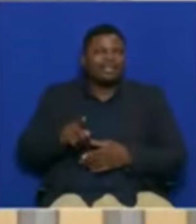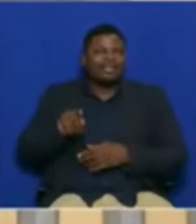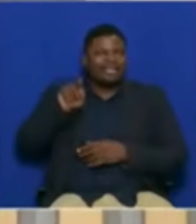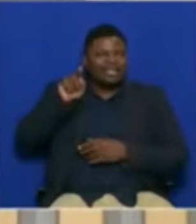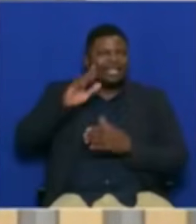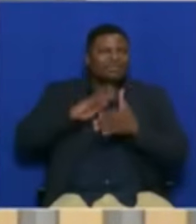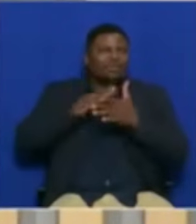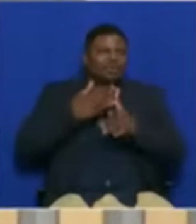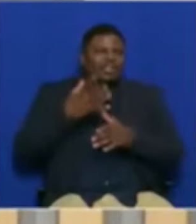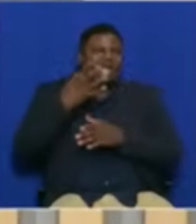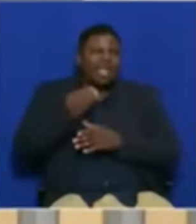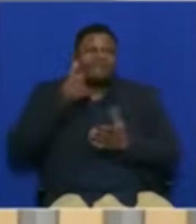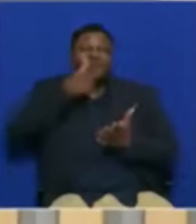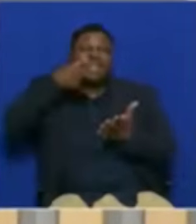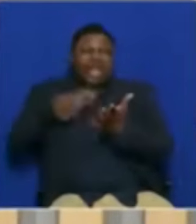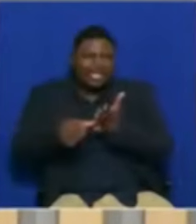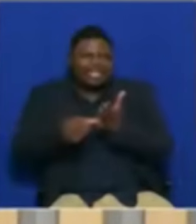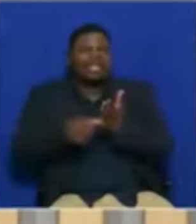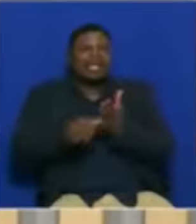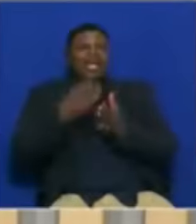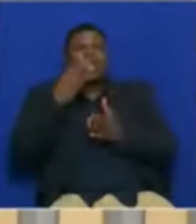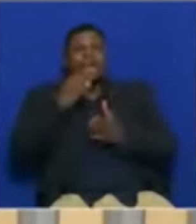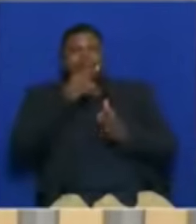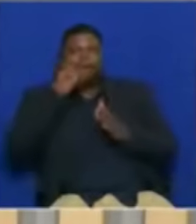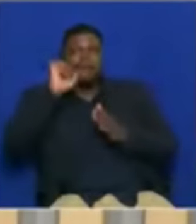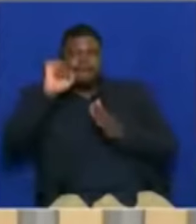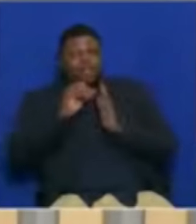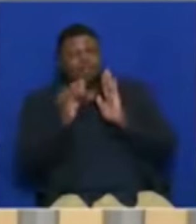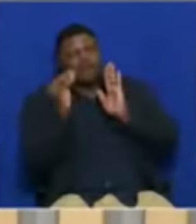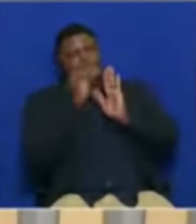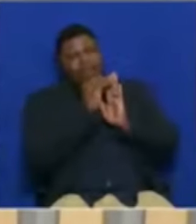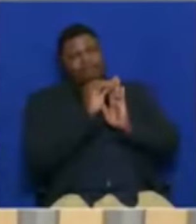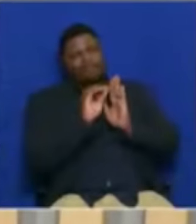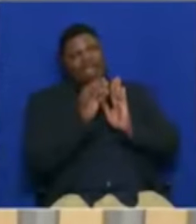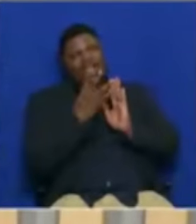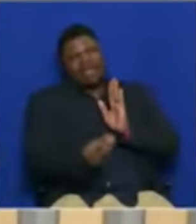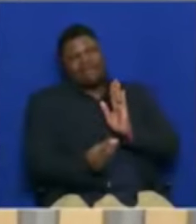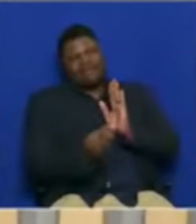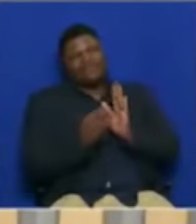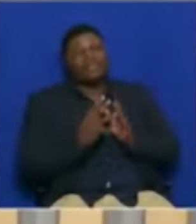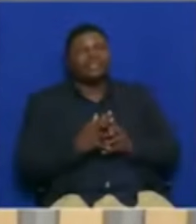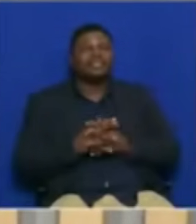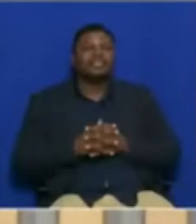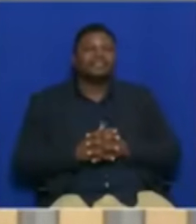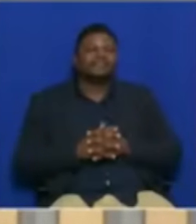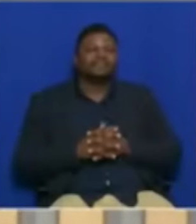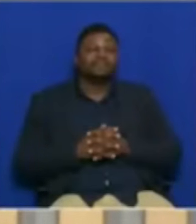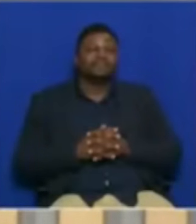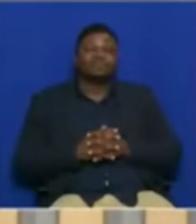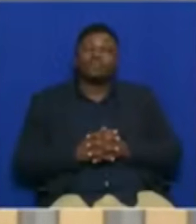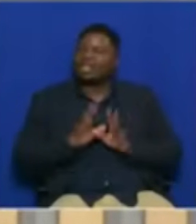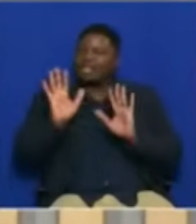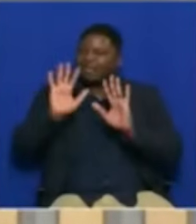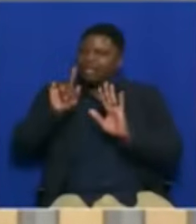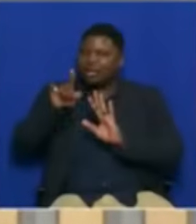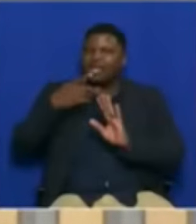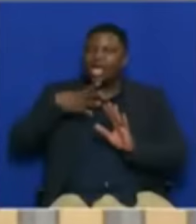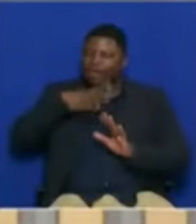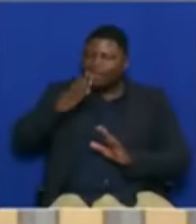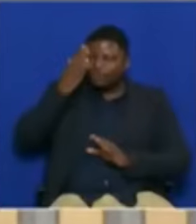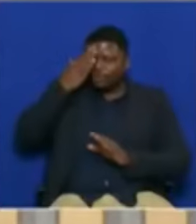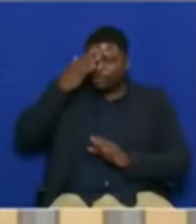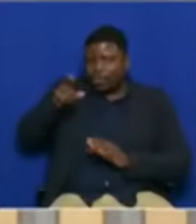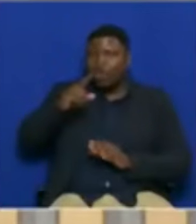top of it. I just want to see here. No, I just want to know the facts you were trying to have